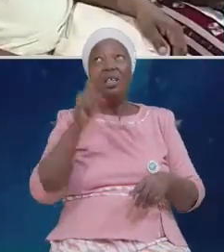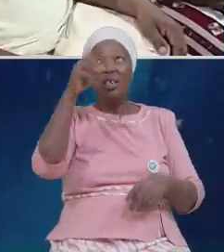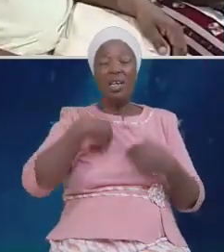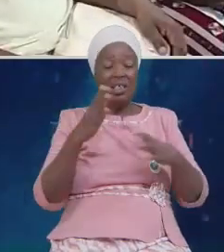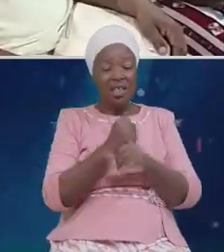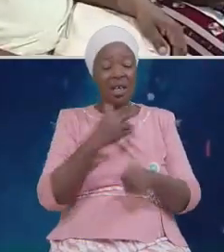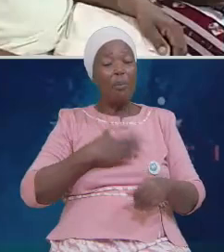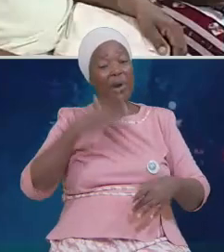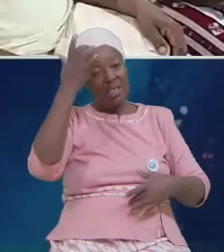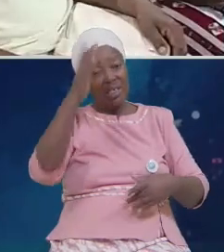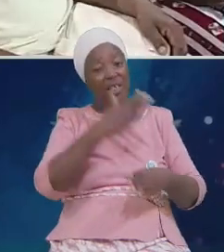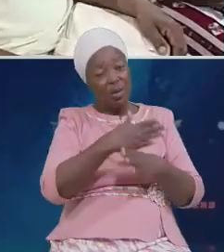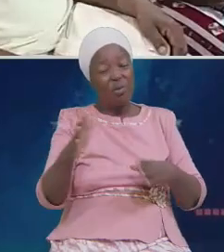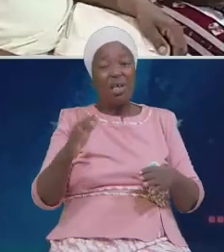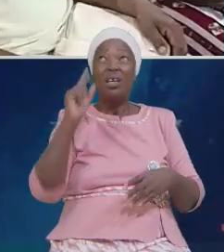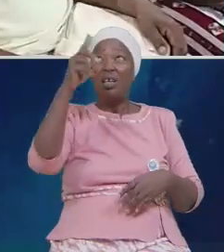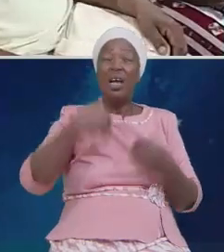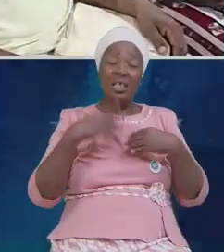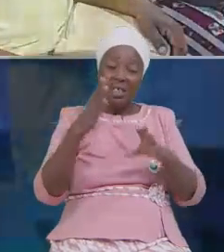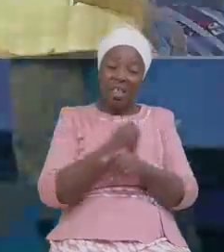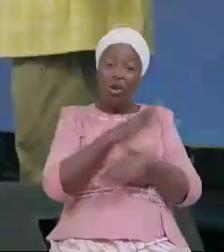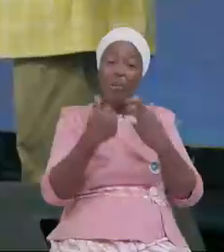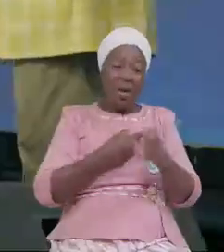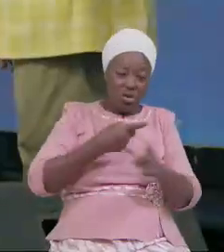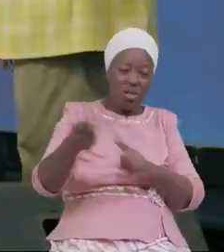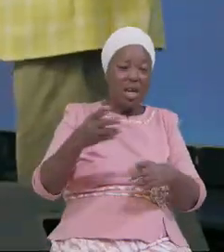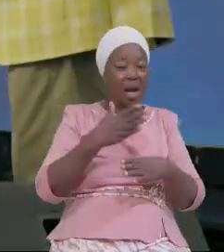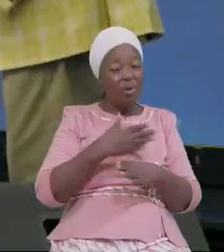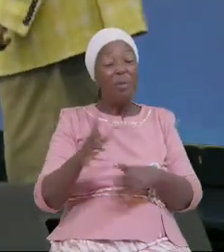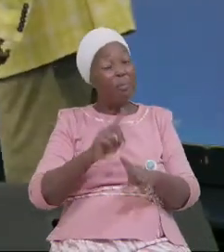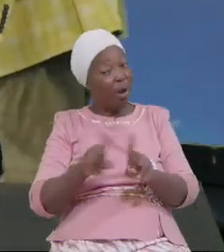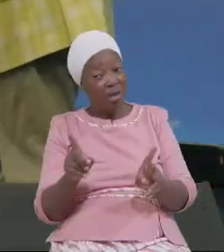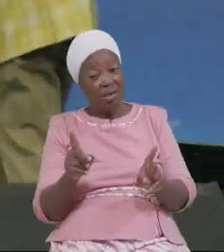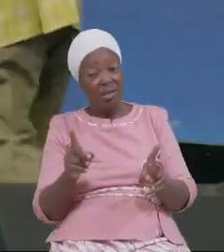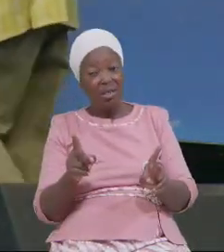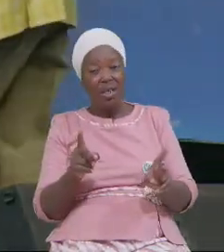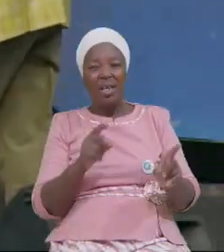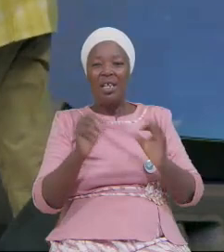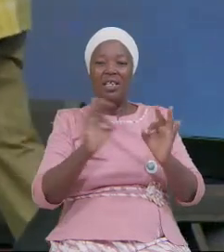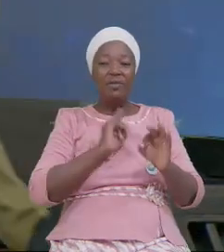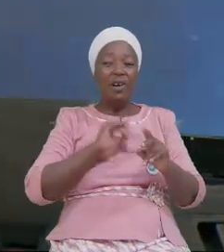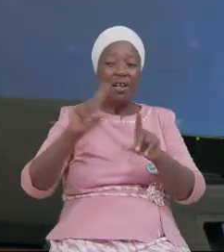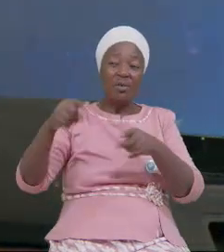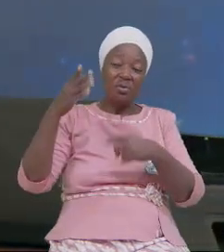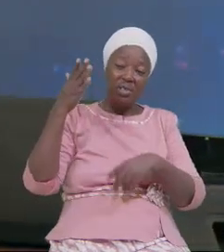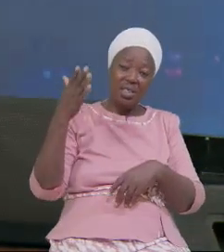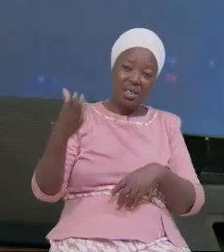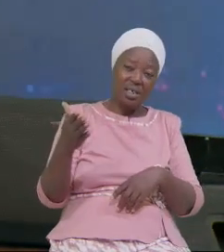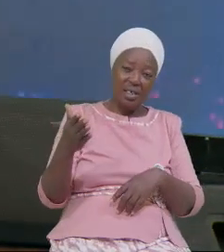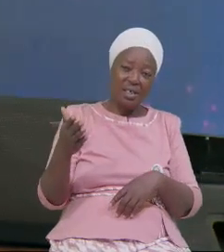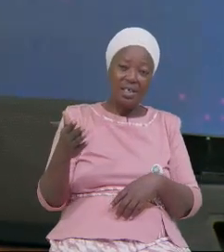has taken my injury away. But if I go there